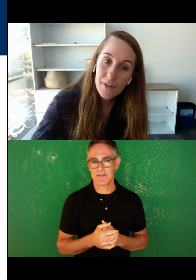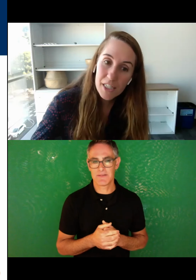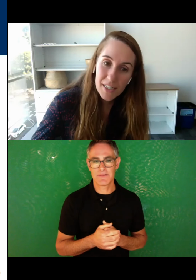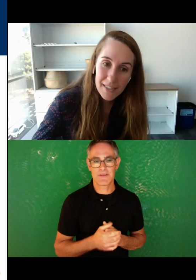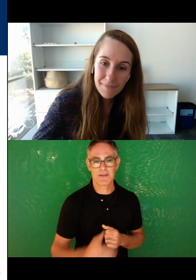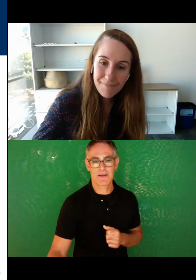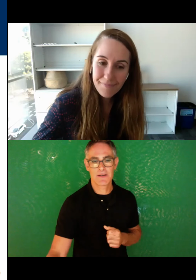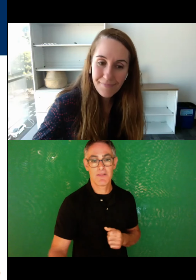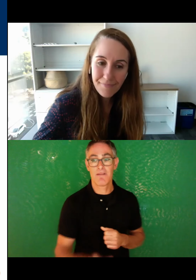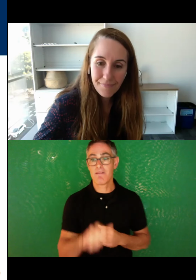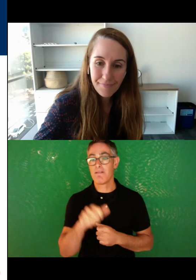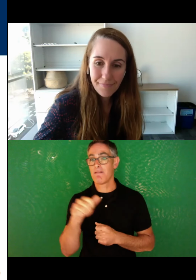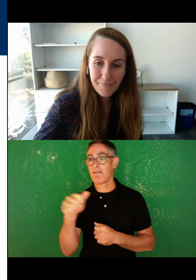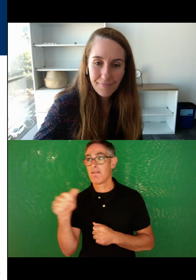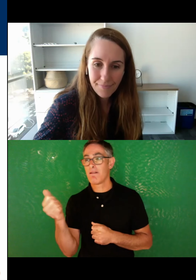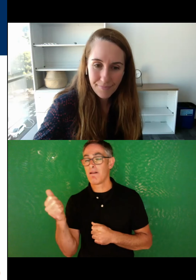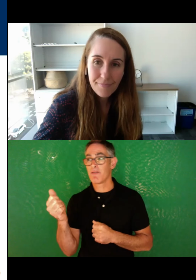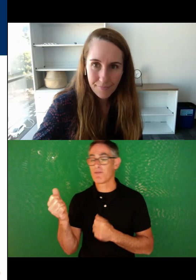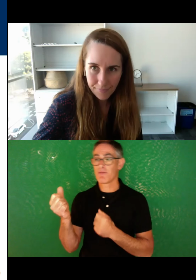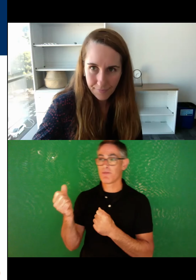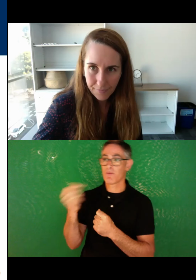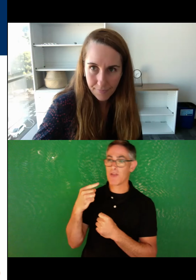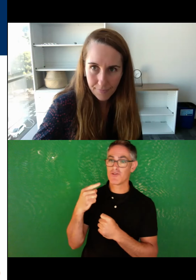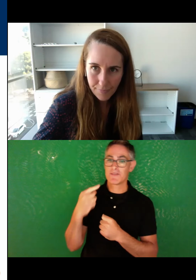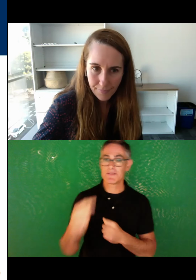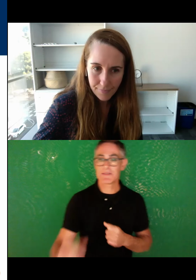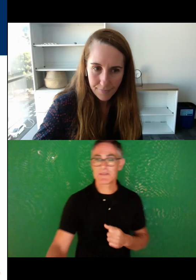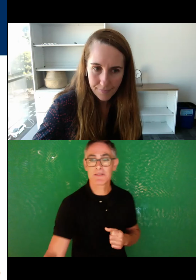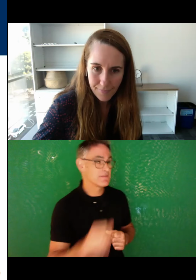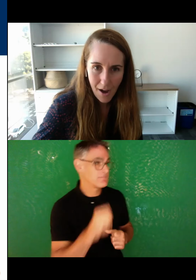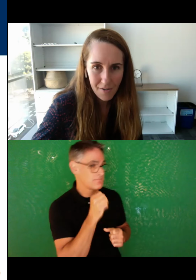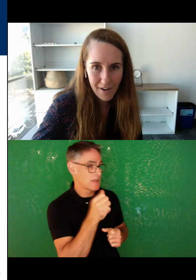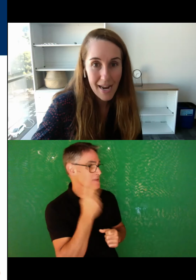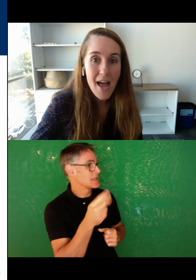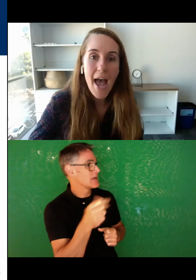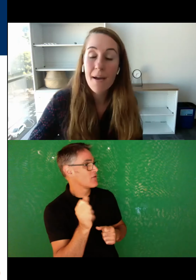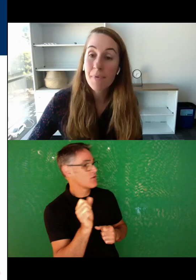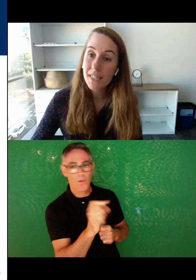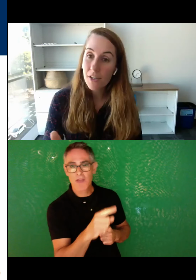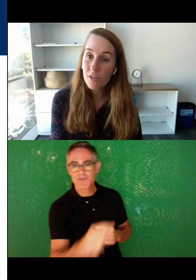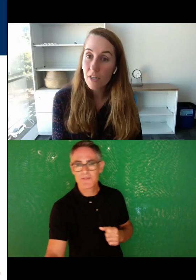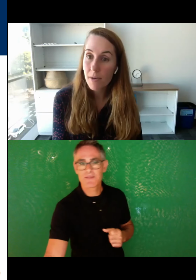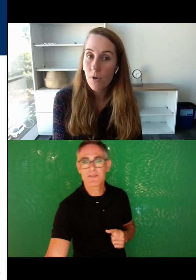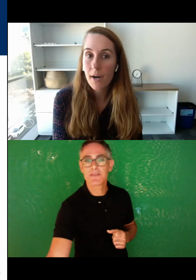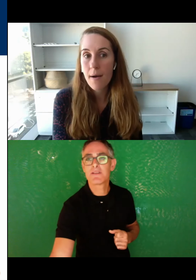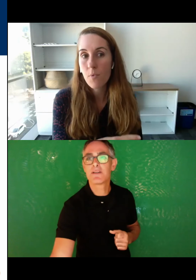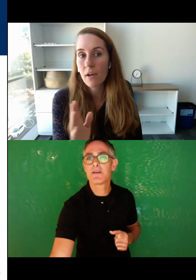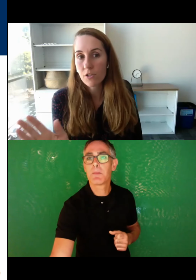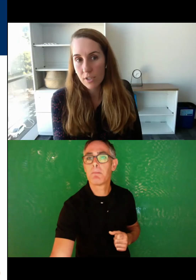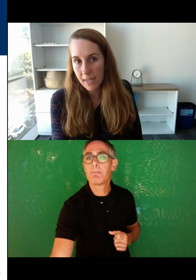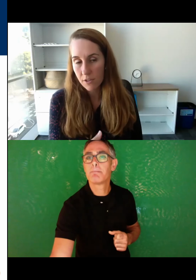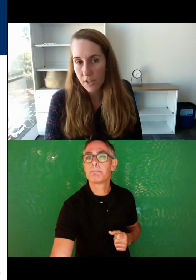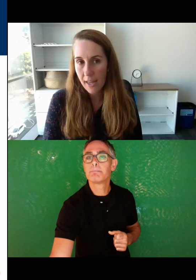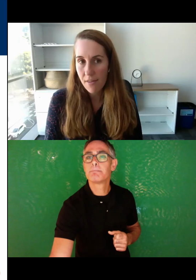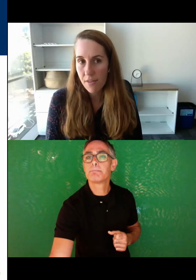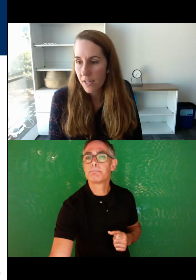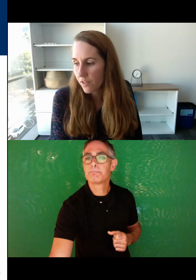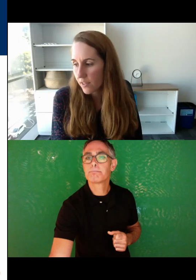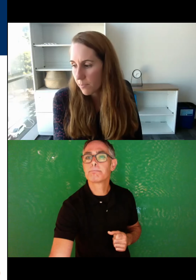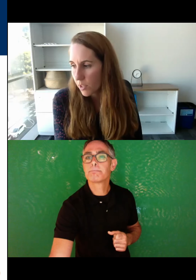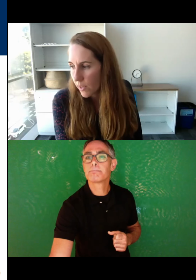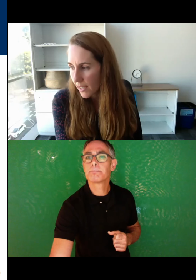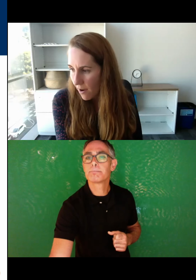Any other questions? I don't see any other questions, so let's just continue. All right, and I'm going to tell you a little bit more. We also take a look at